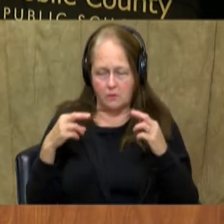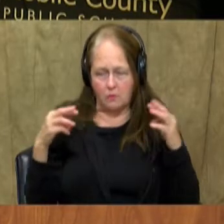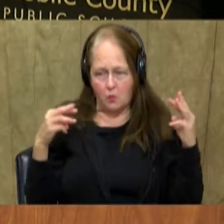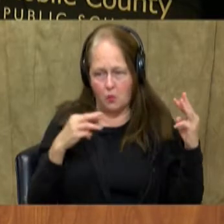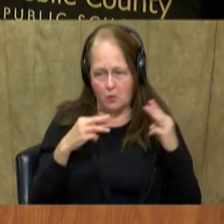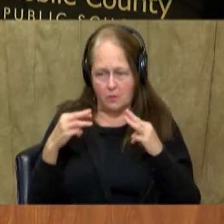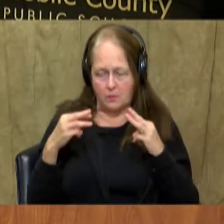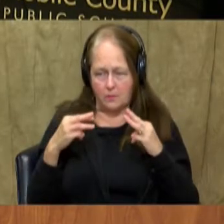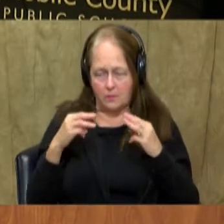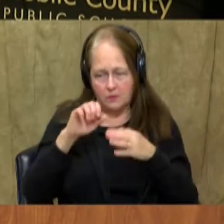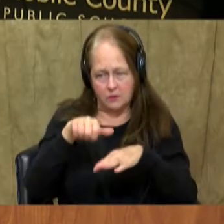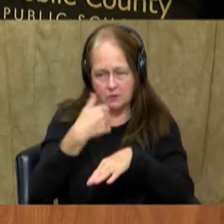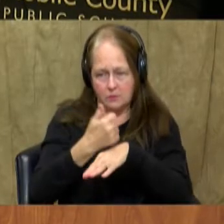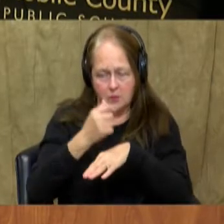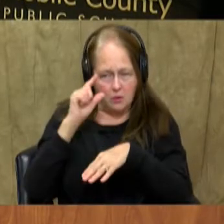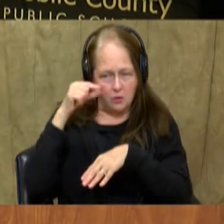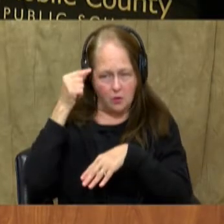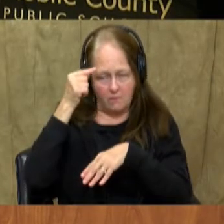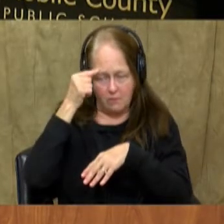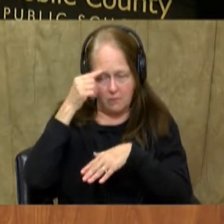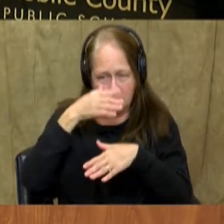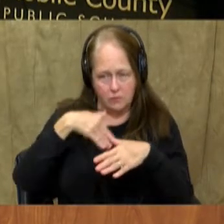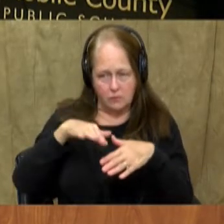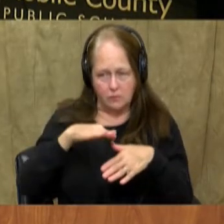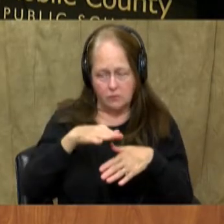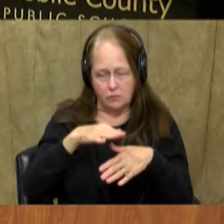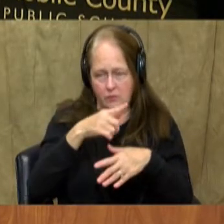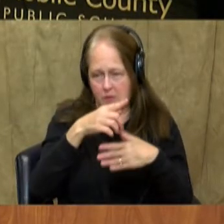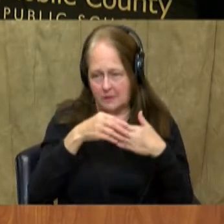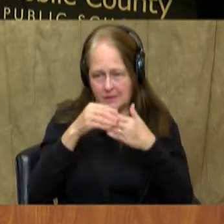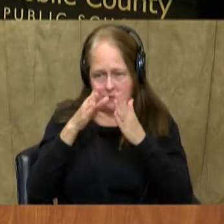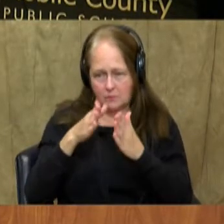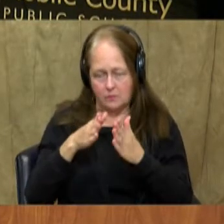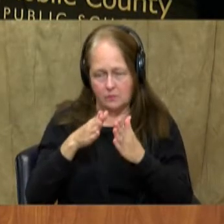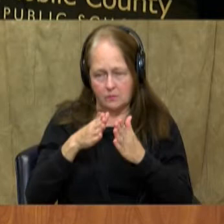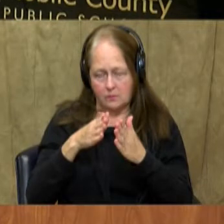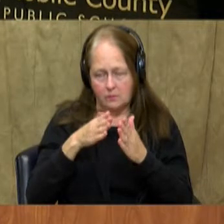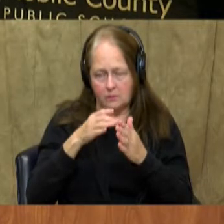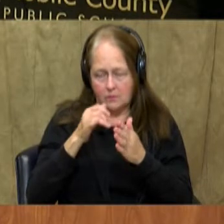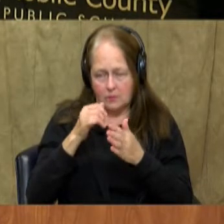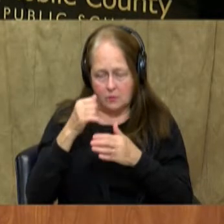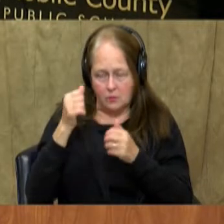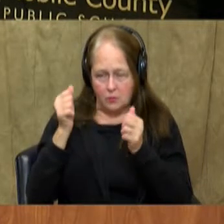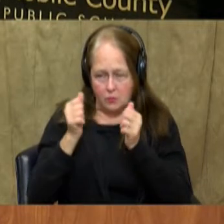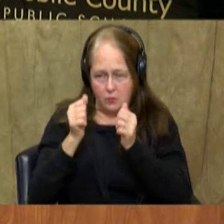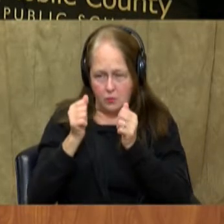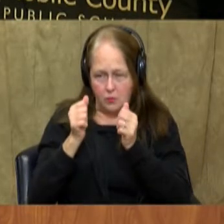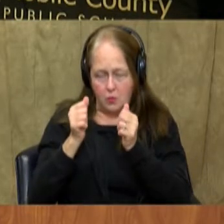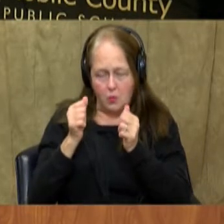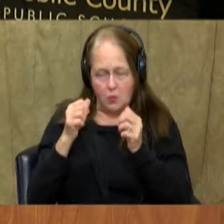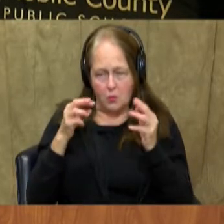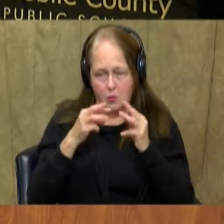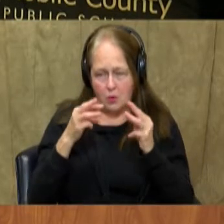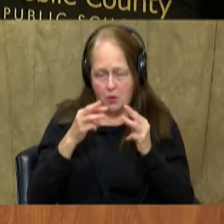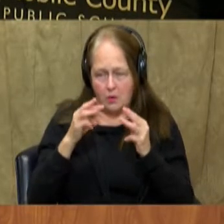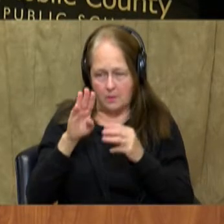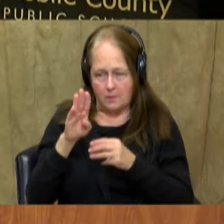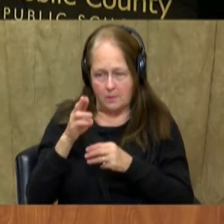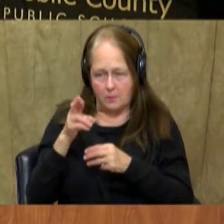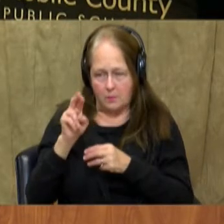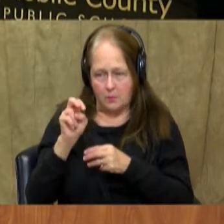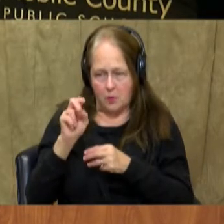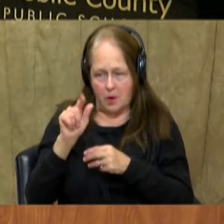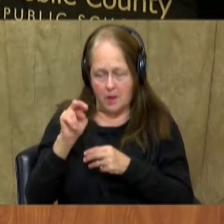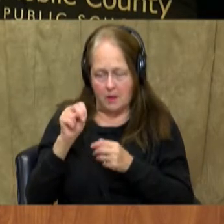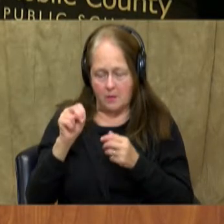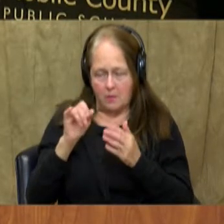government. Berlin Wall, Cold War barrier that separated the city of Berlin, Germany, into